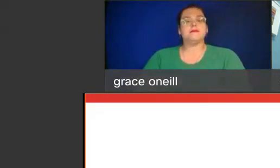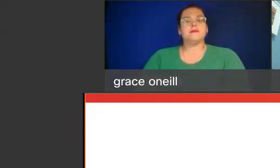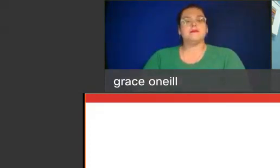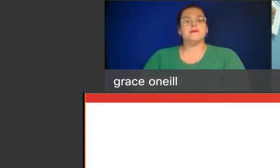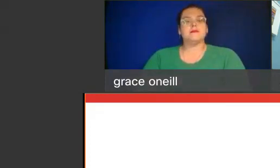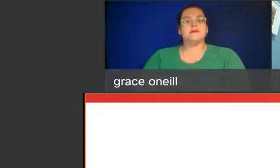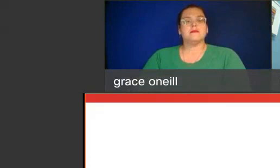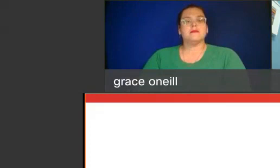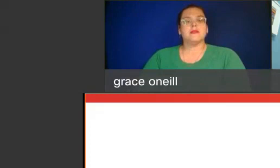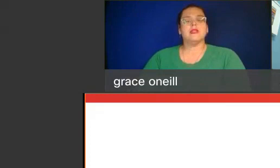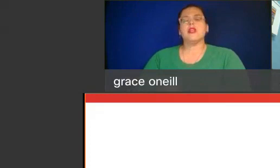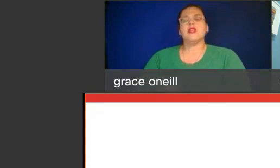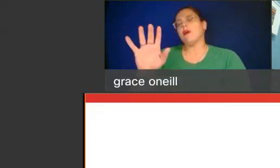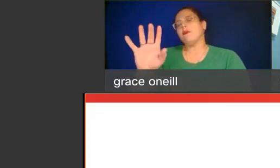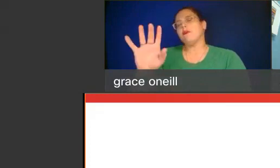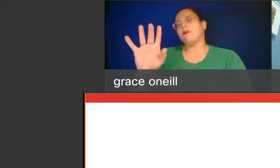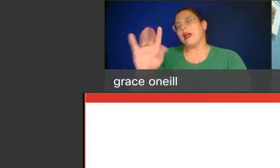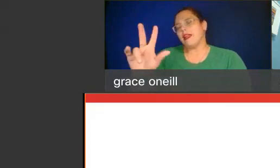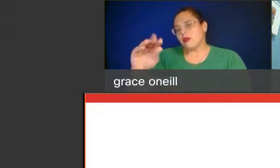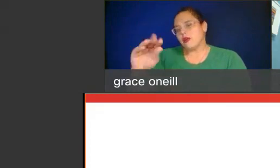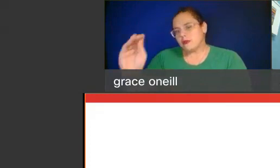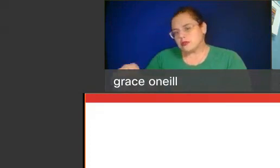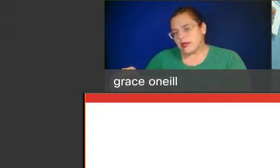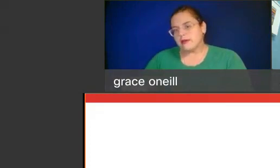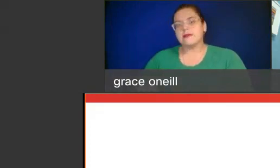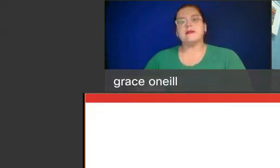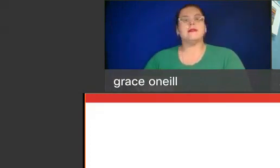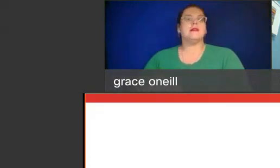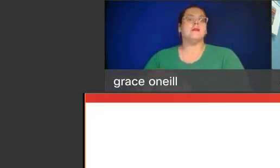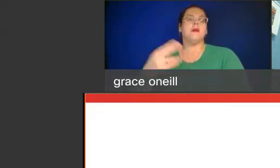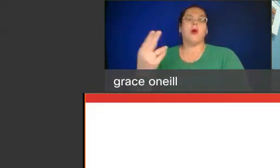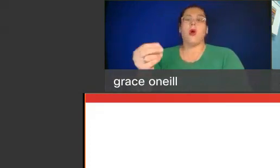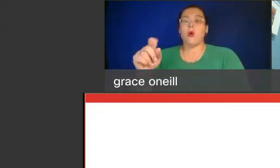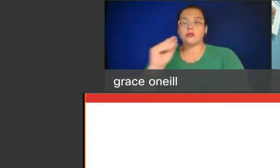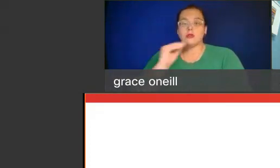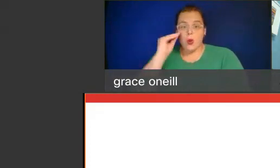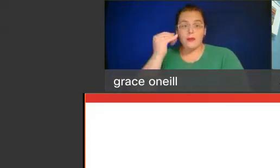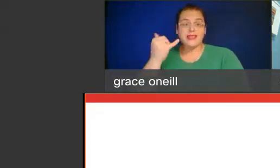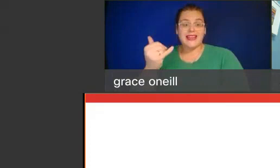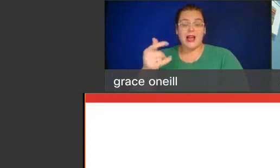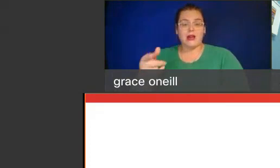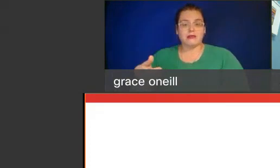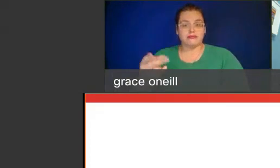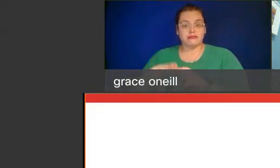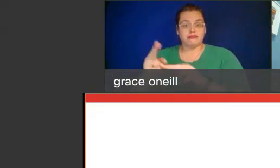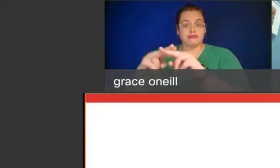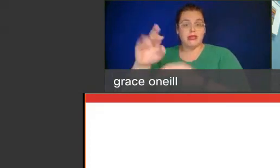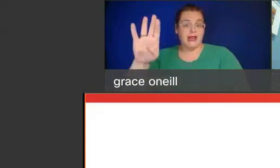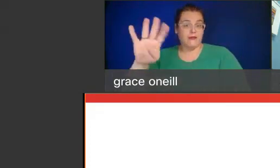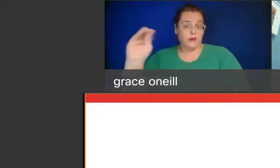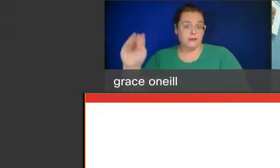So it's at 83%. In host homes, it's now up to 94%. In ICFs, it is